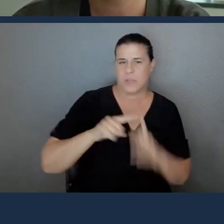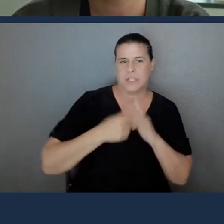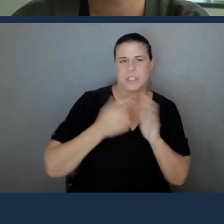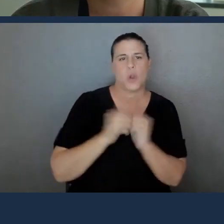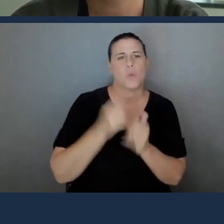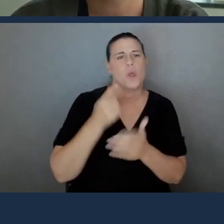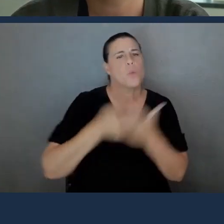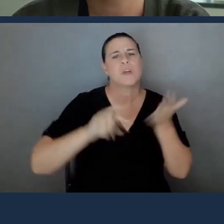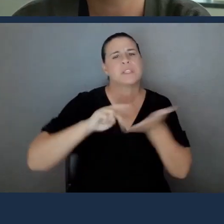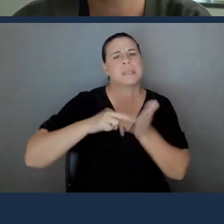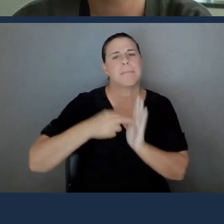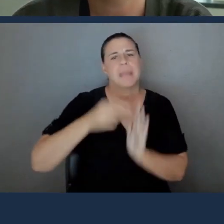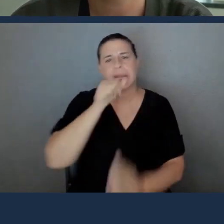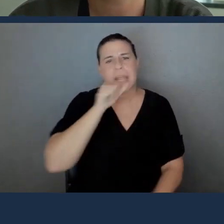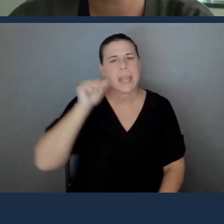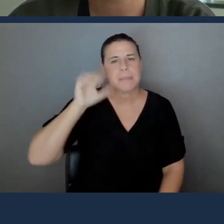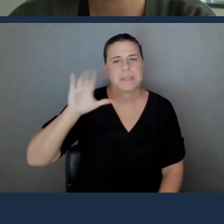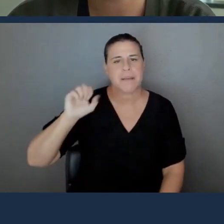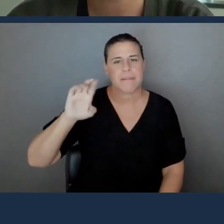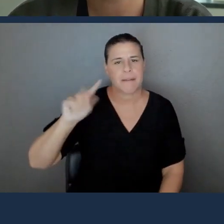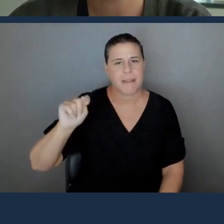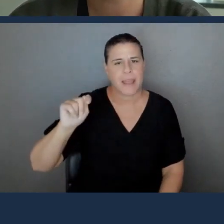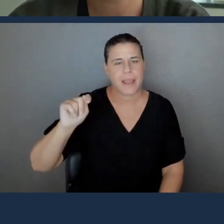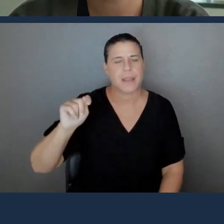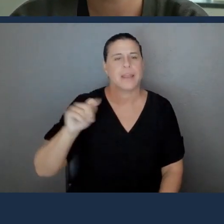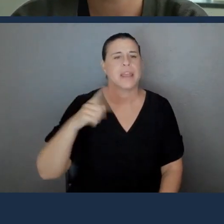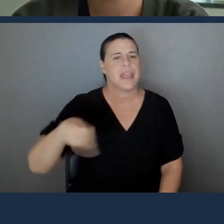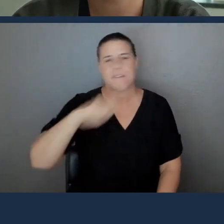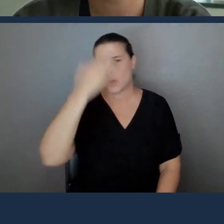what is Amazon Connect, right? So Amazon Connect, if you aren't aware, is